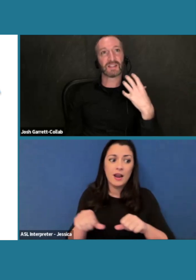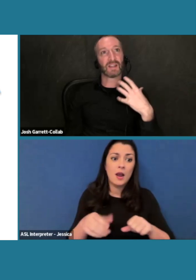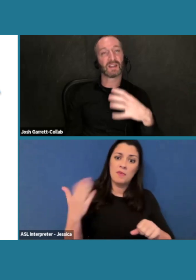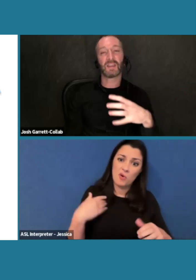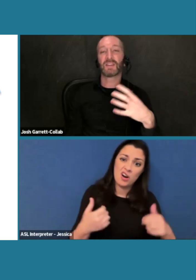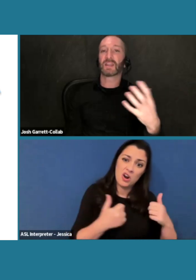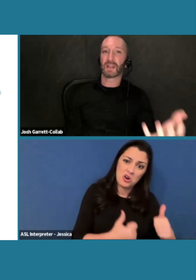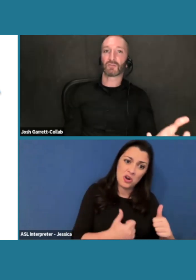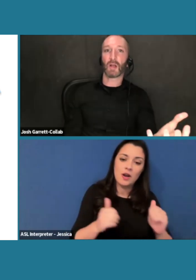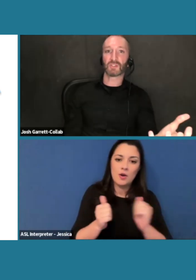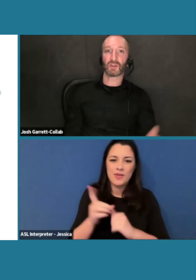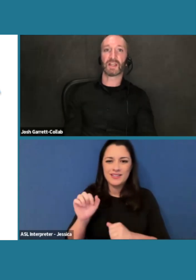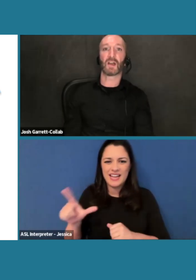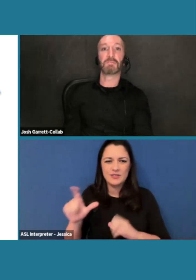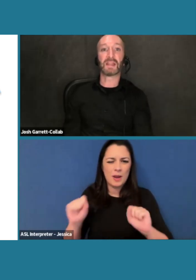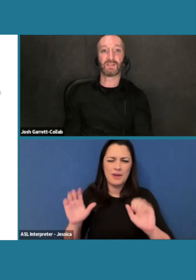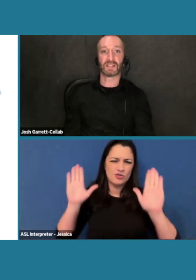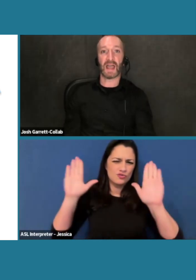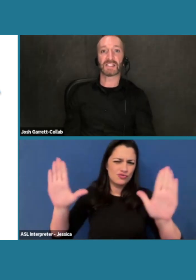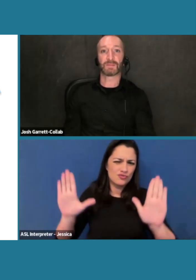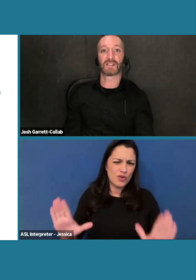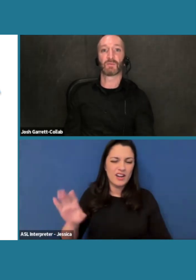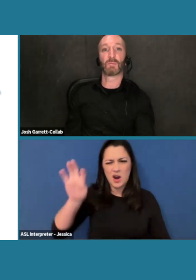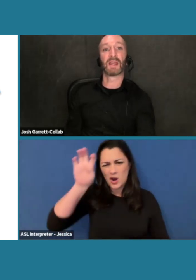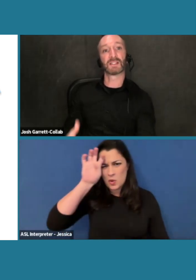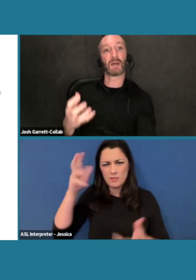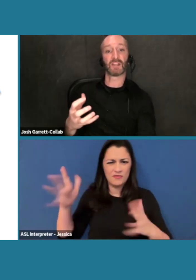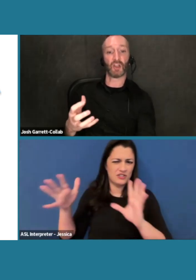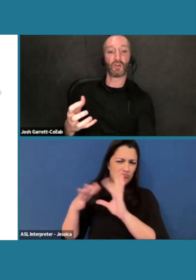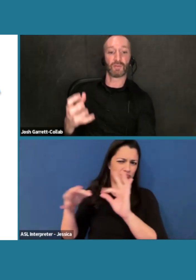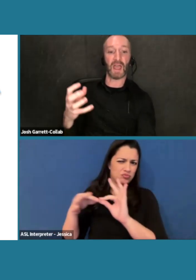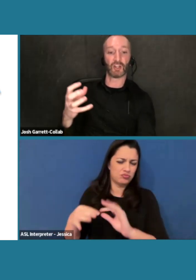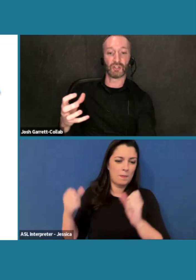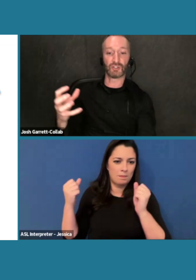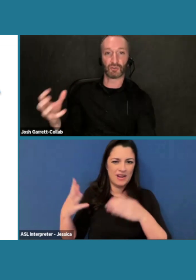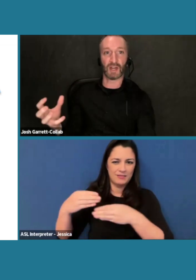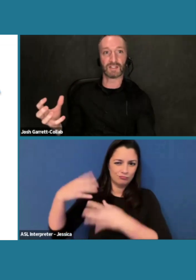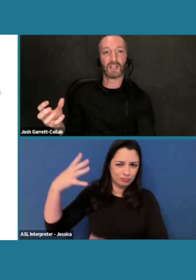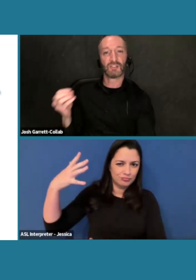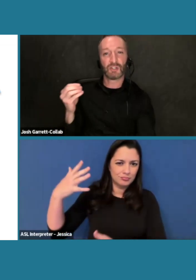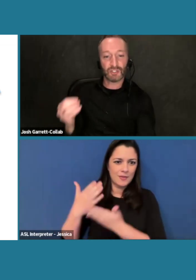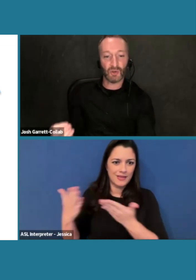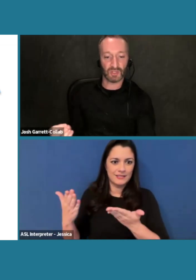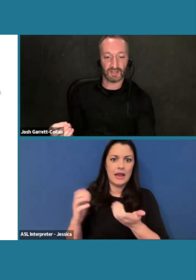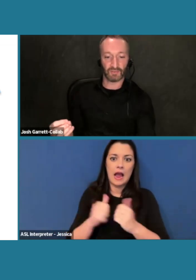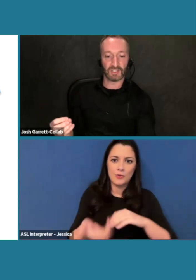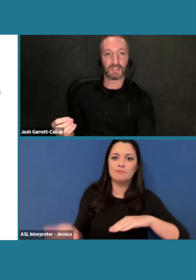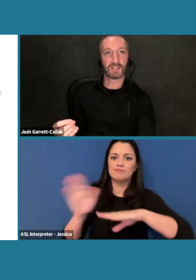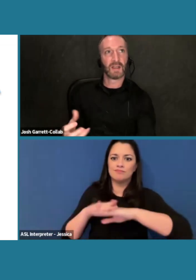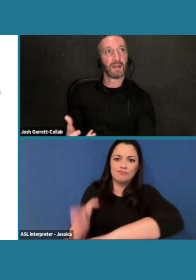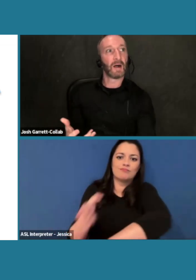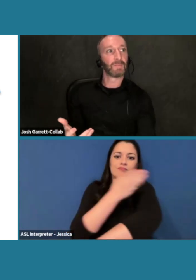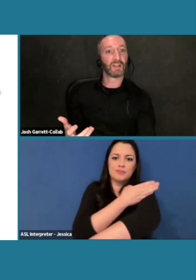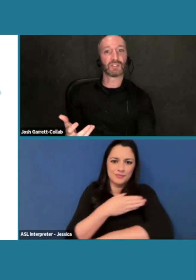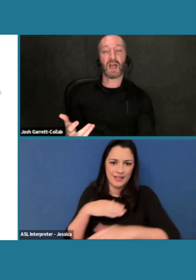That is a key thing, and Crom has already hit on many of these aspects that will make something go from that good to great to show the